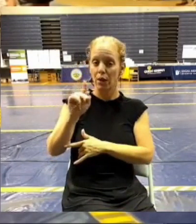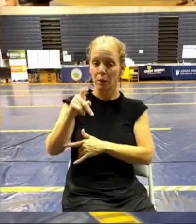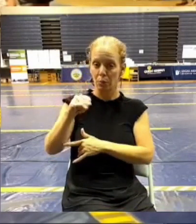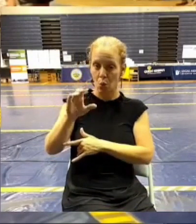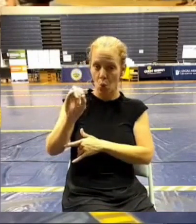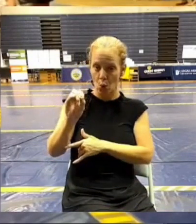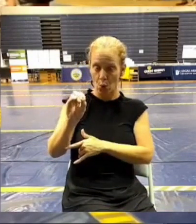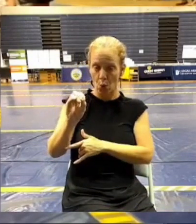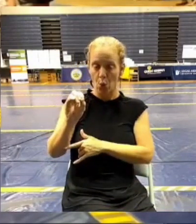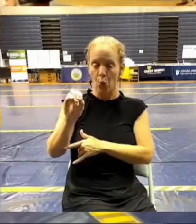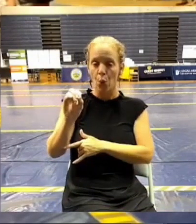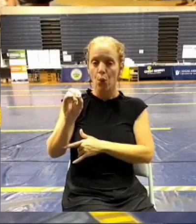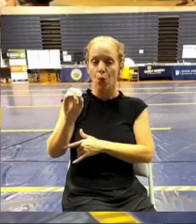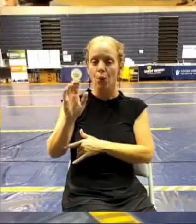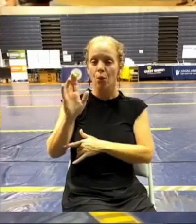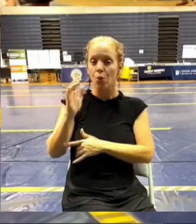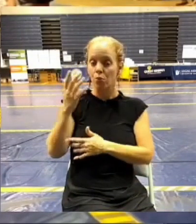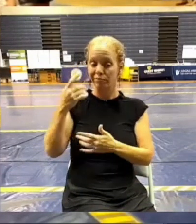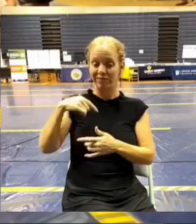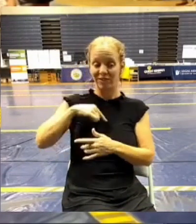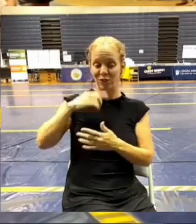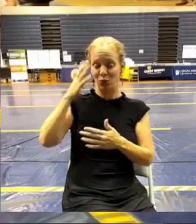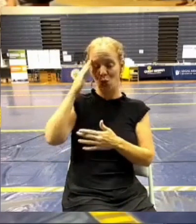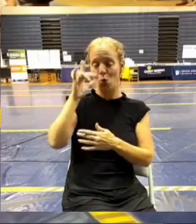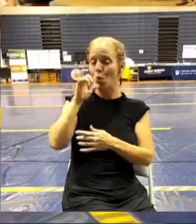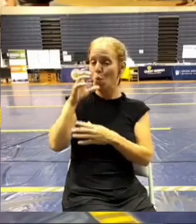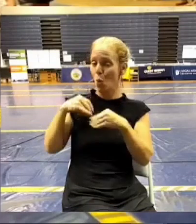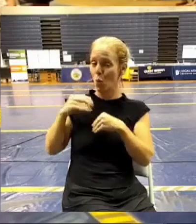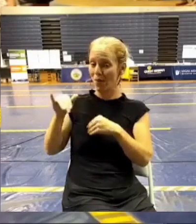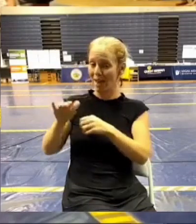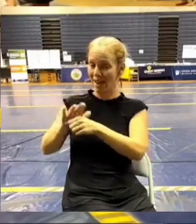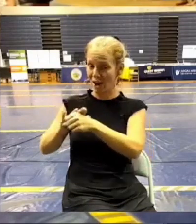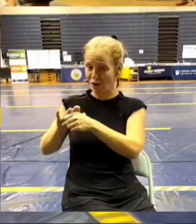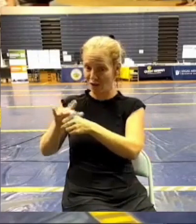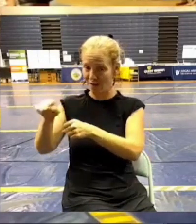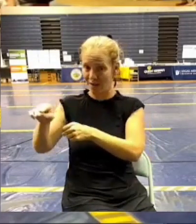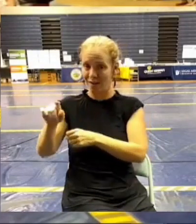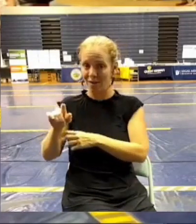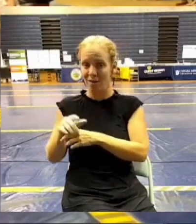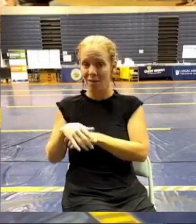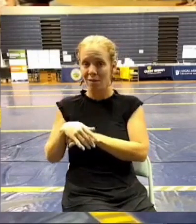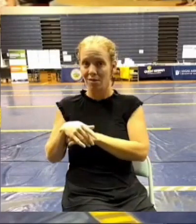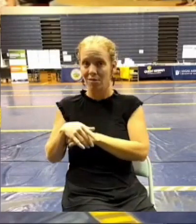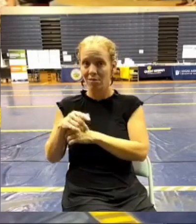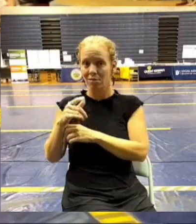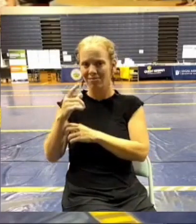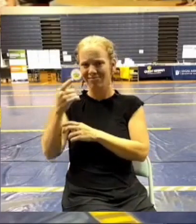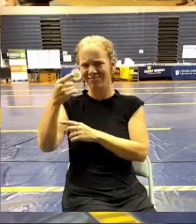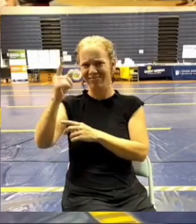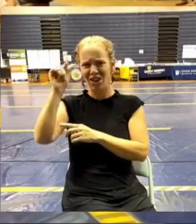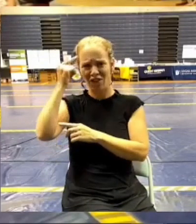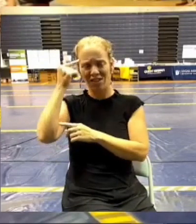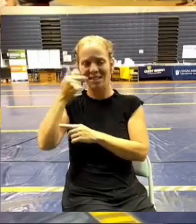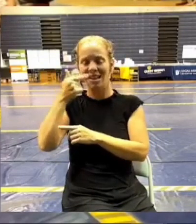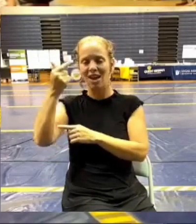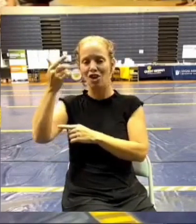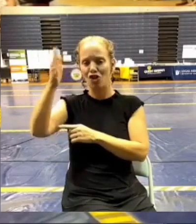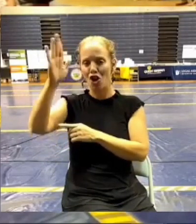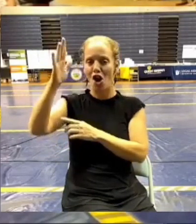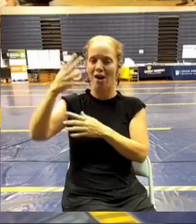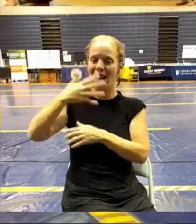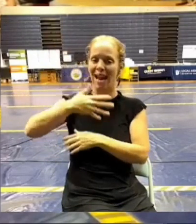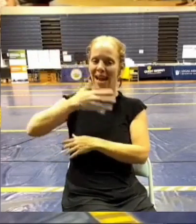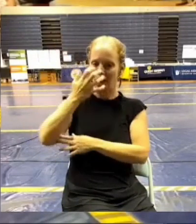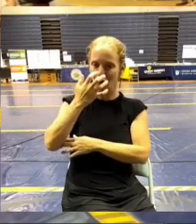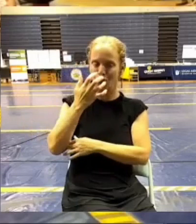know who owns that area. And you know, as he stated, God was angry, that's why Lahaina burnt